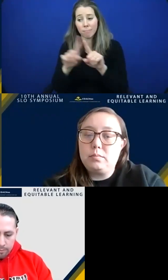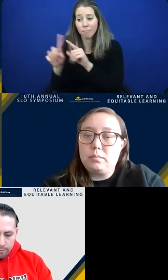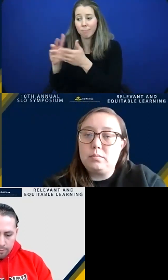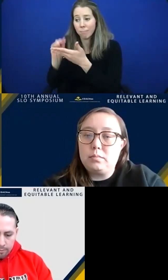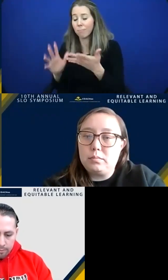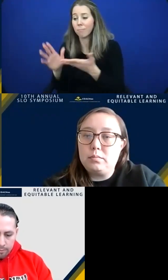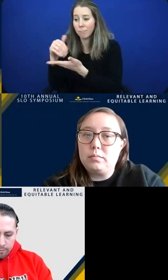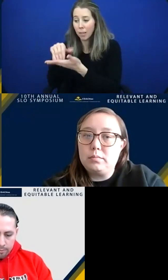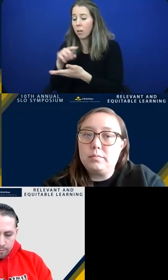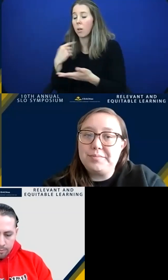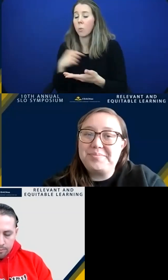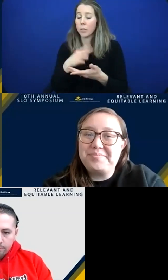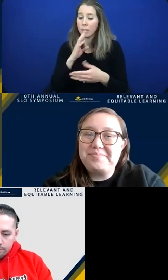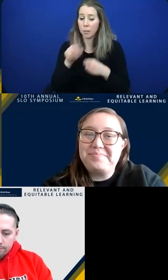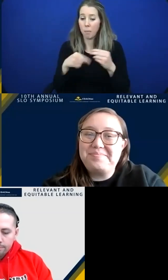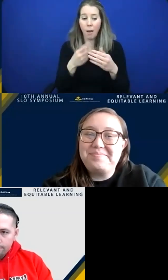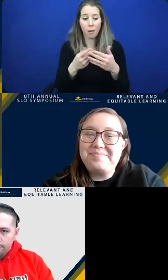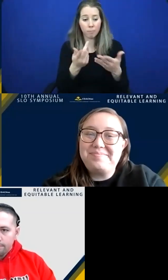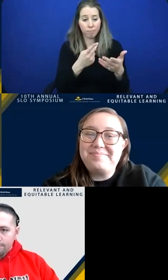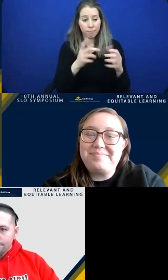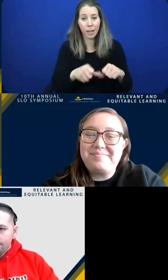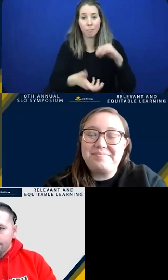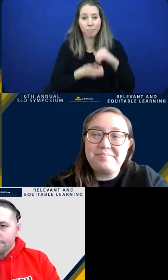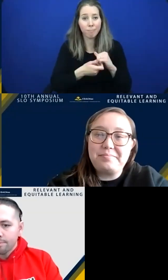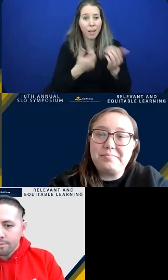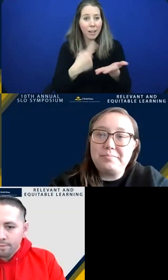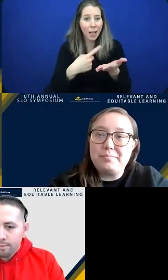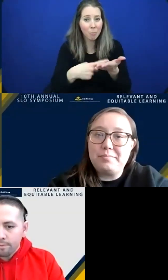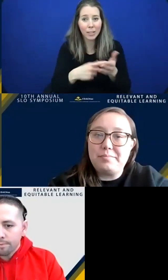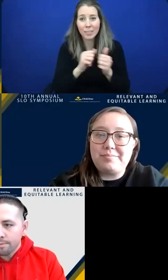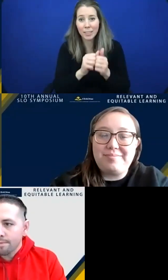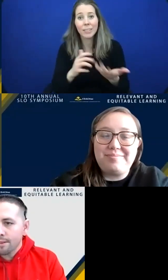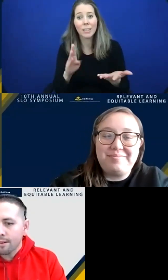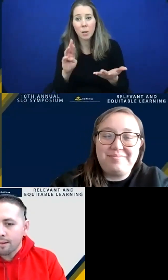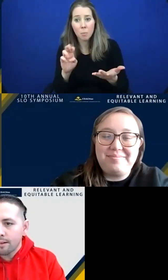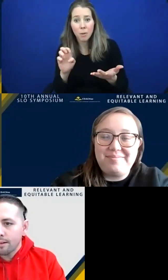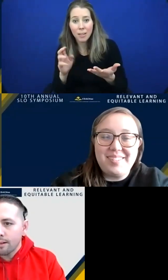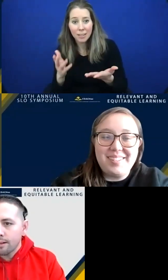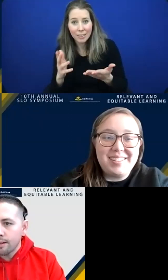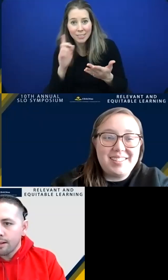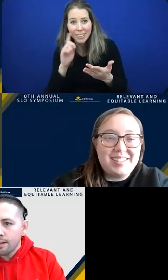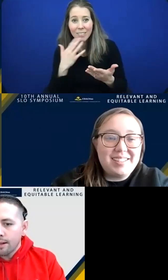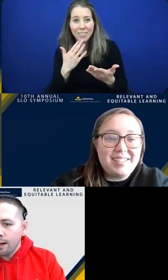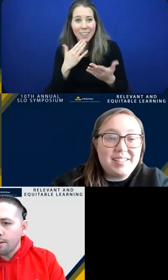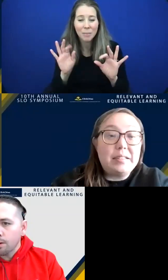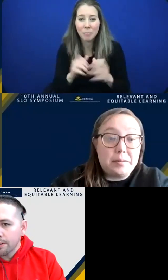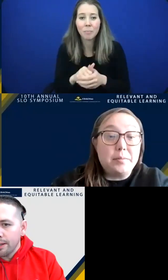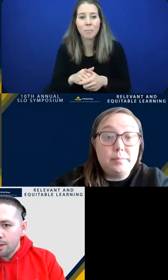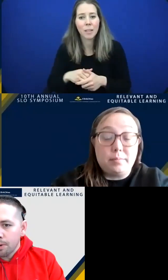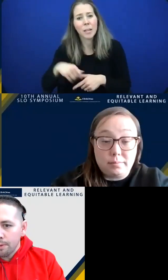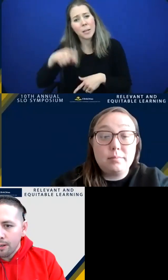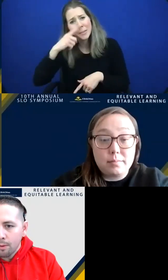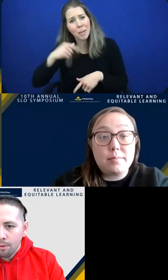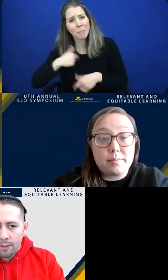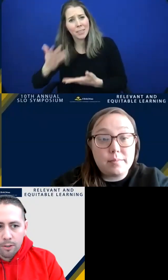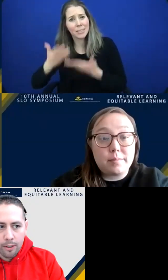broadly, we talked about how we can collaborate. So thanks for that question, Bree. I think it's Bree. Thanks. Can I offer one more thing?